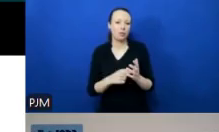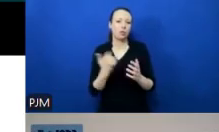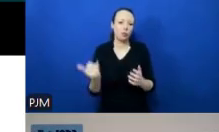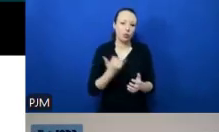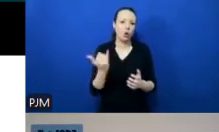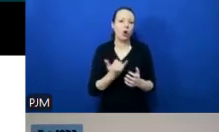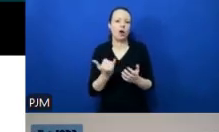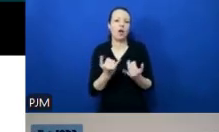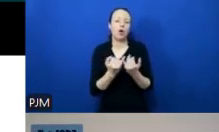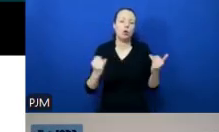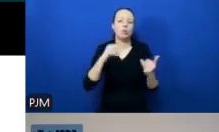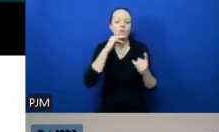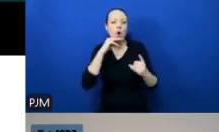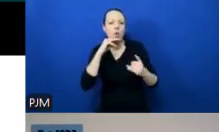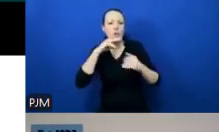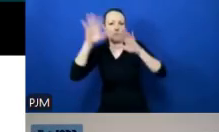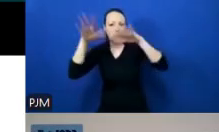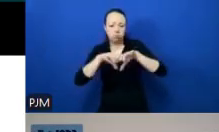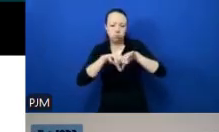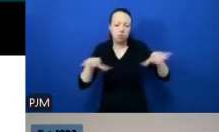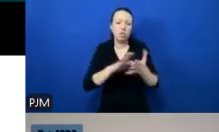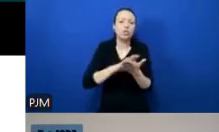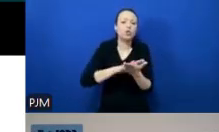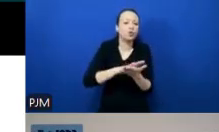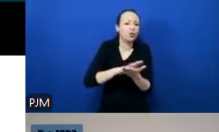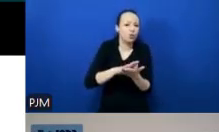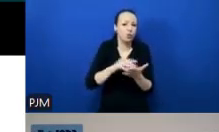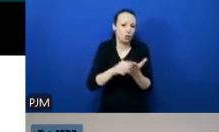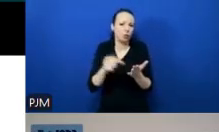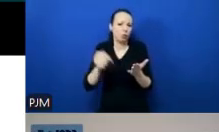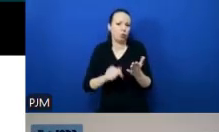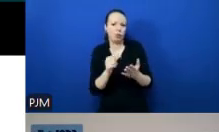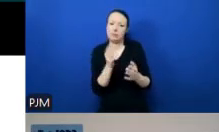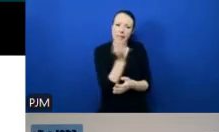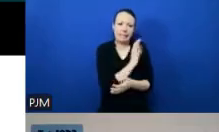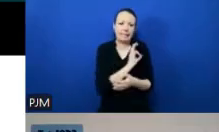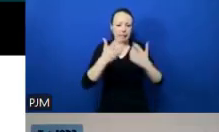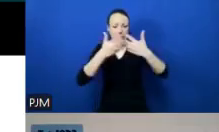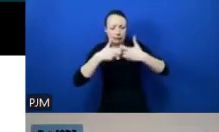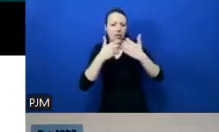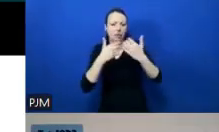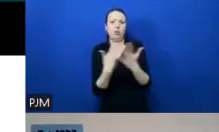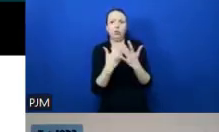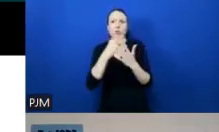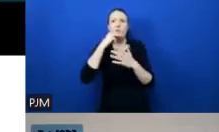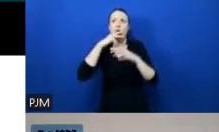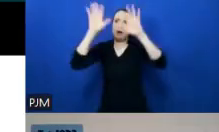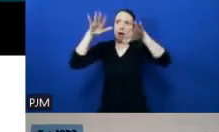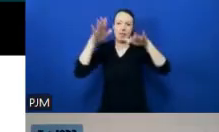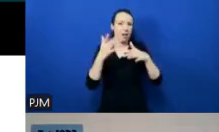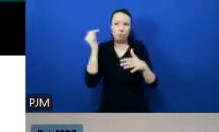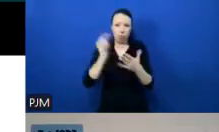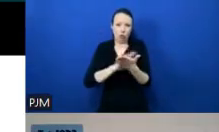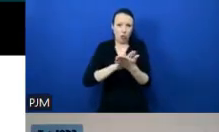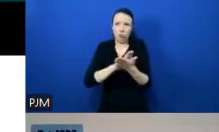we're building installations to treat rainwater, because without treating it, it